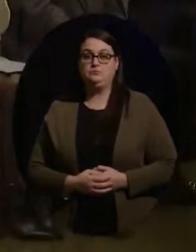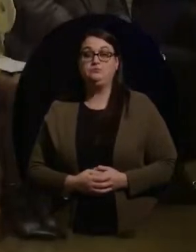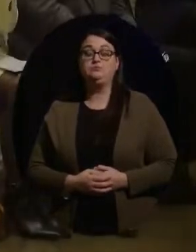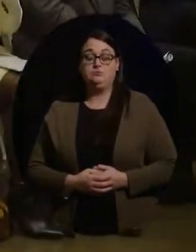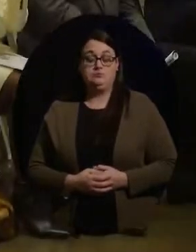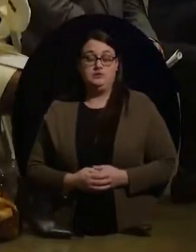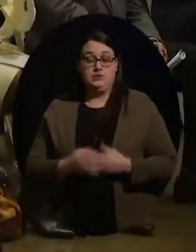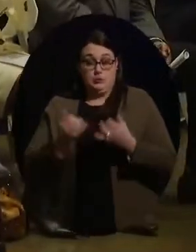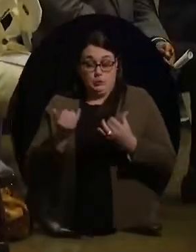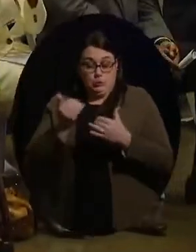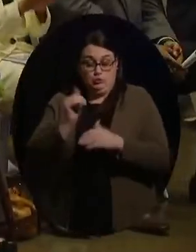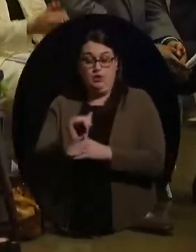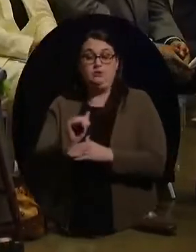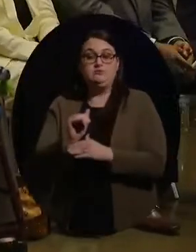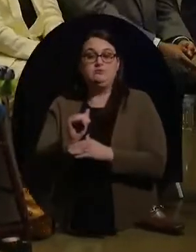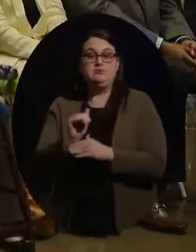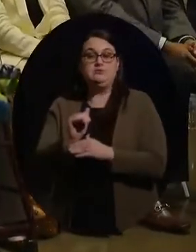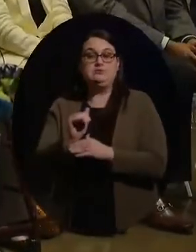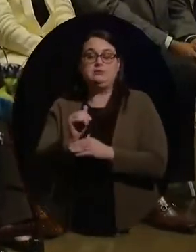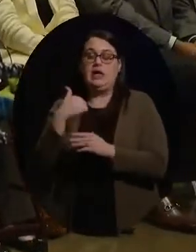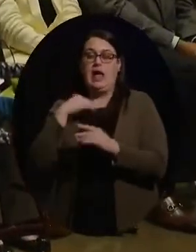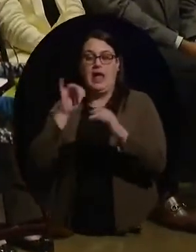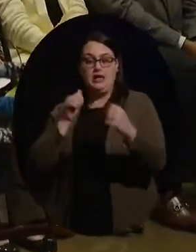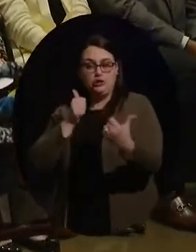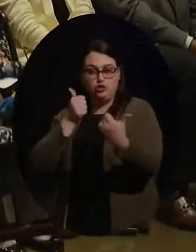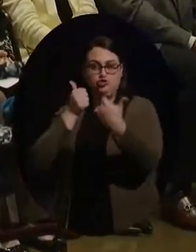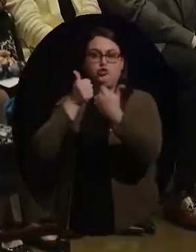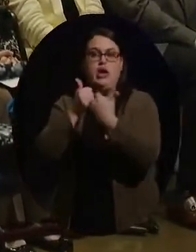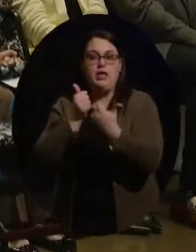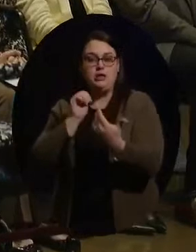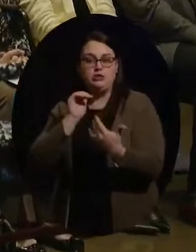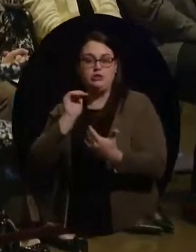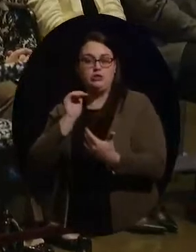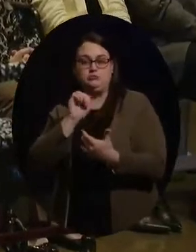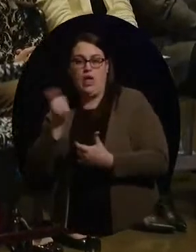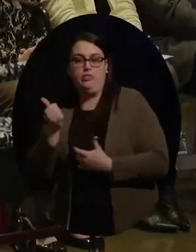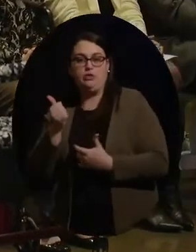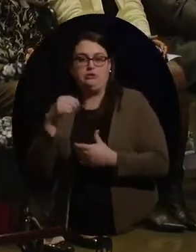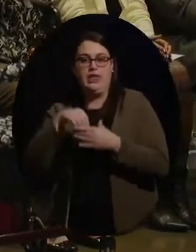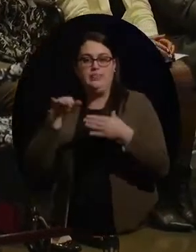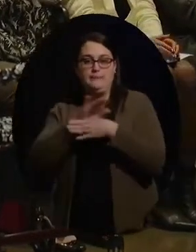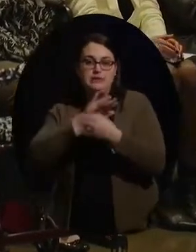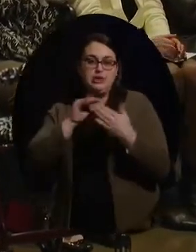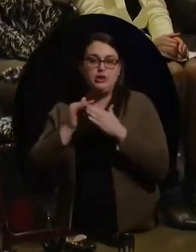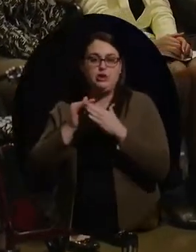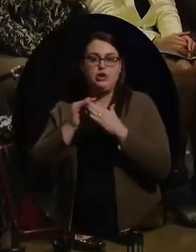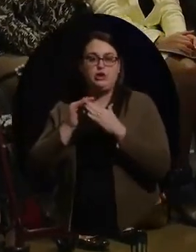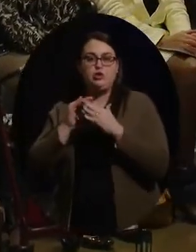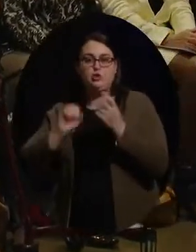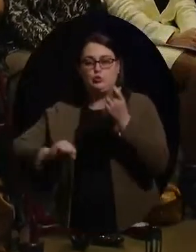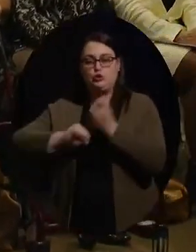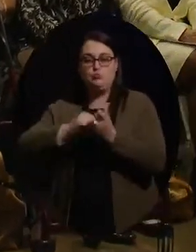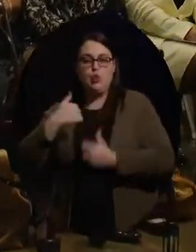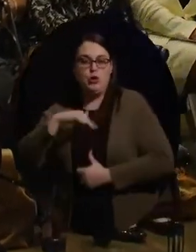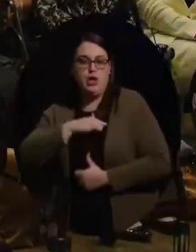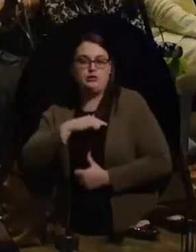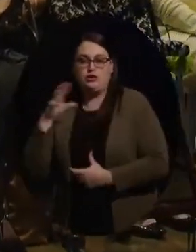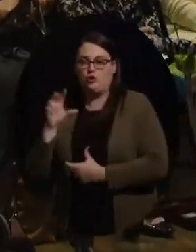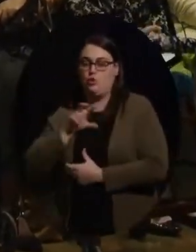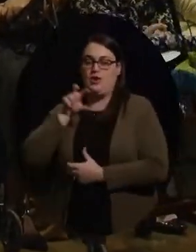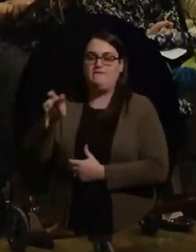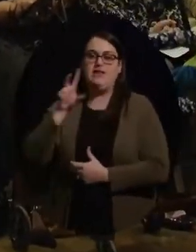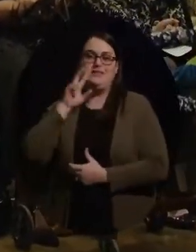And tonight, I'm challenging others in our generous business community to stand with us and invest